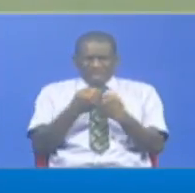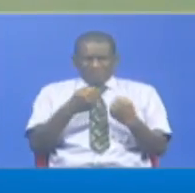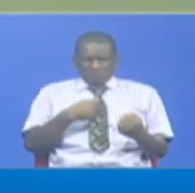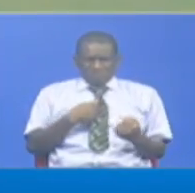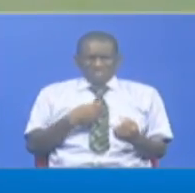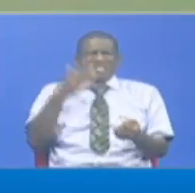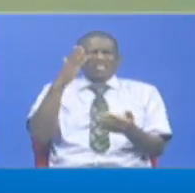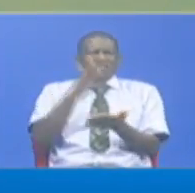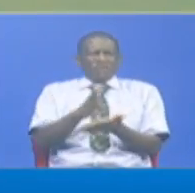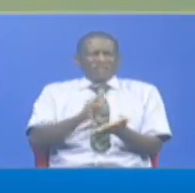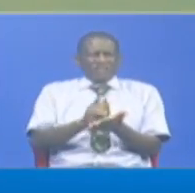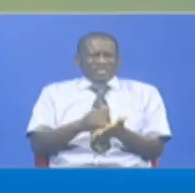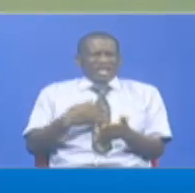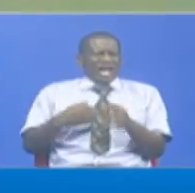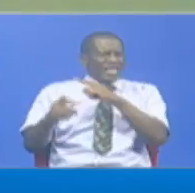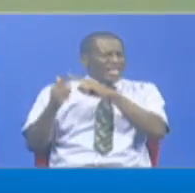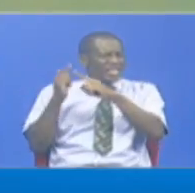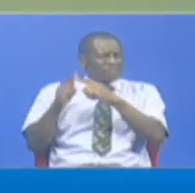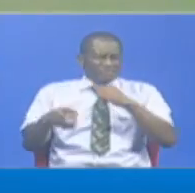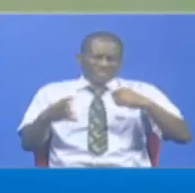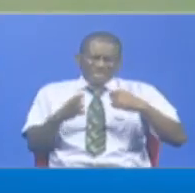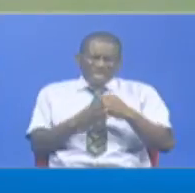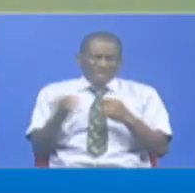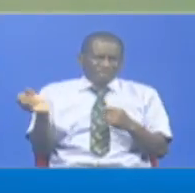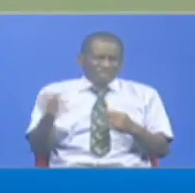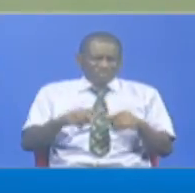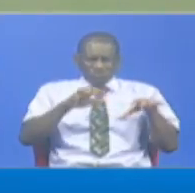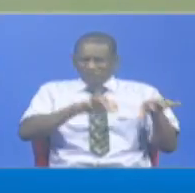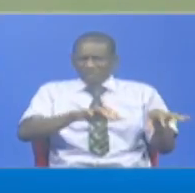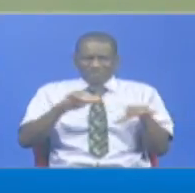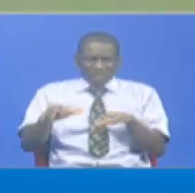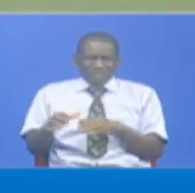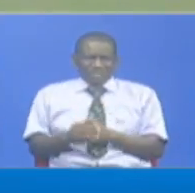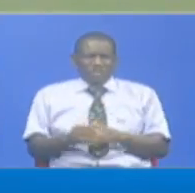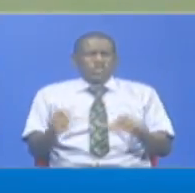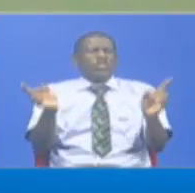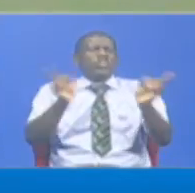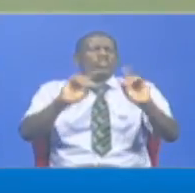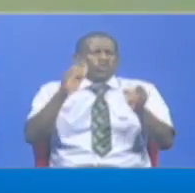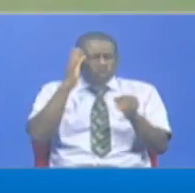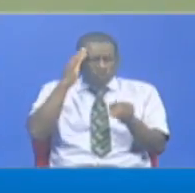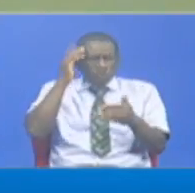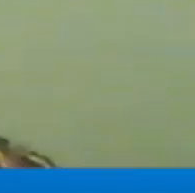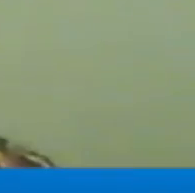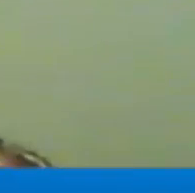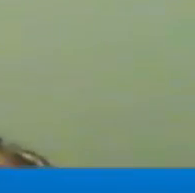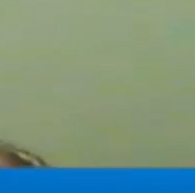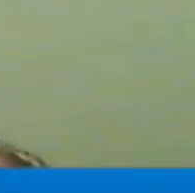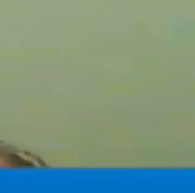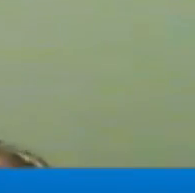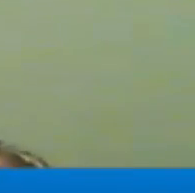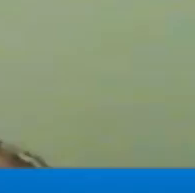that I went through those 9 months of pure torture, not knowing what I was going to do with this baby,